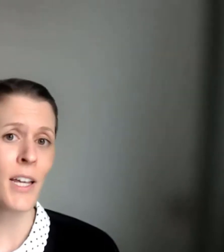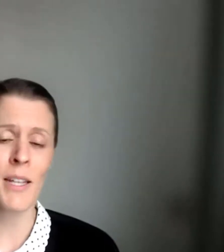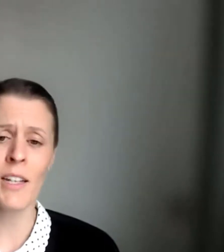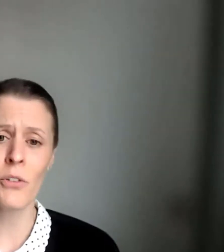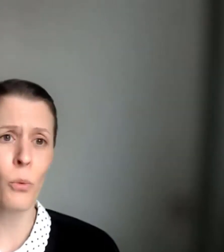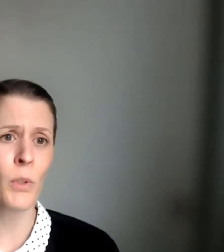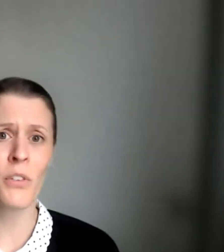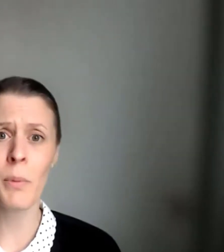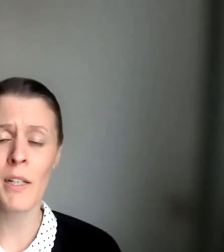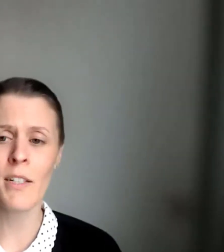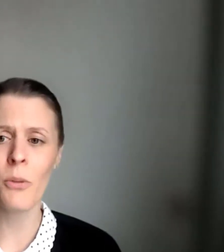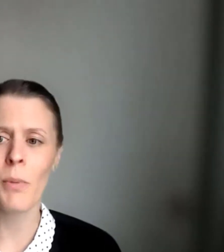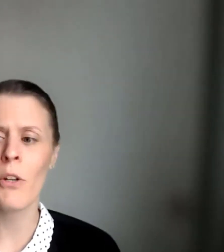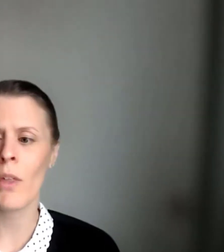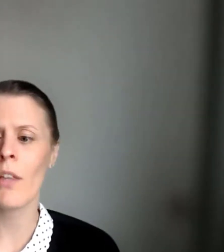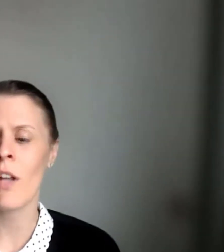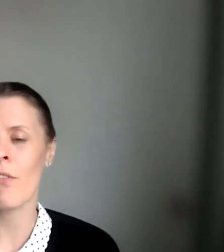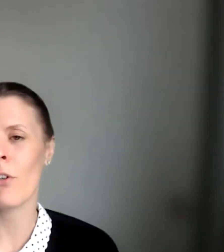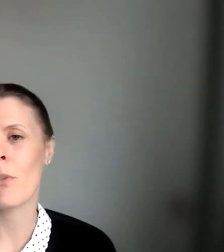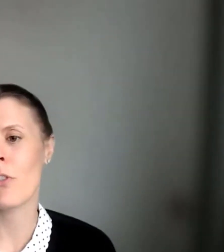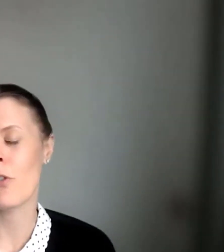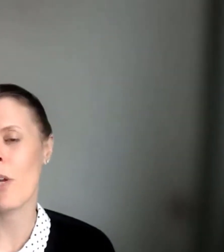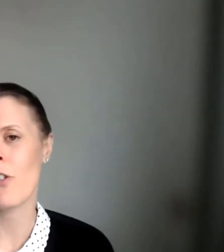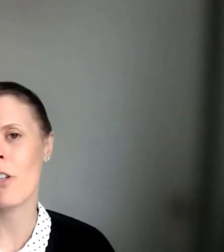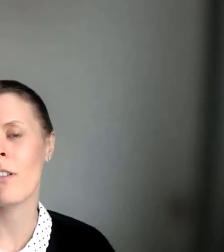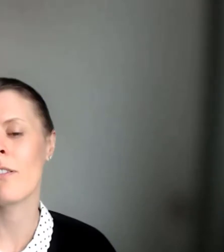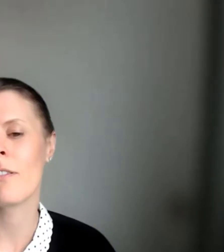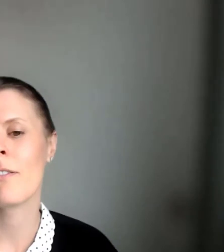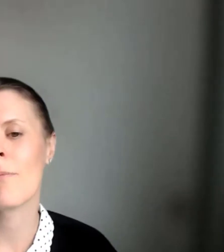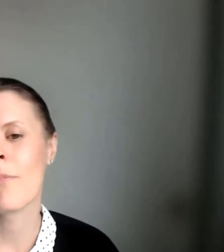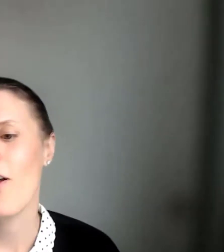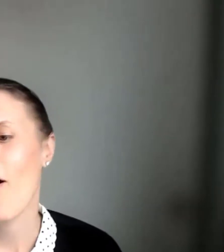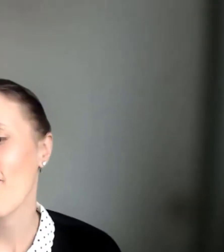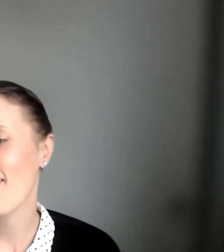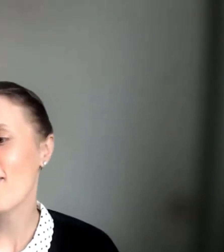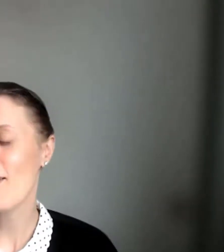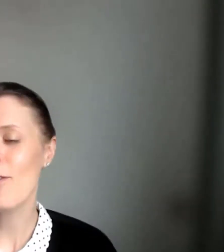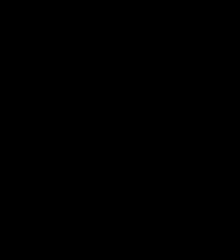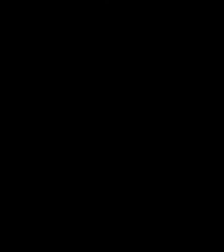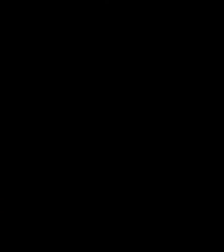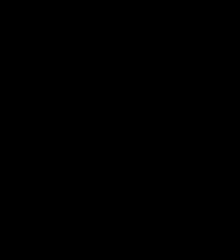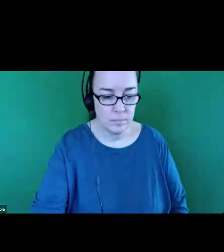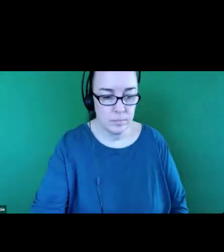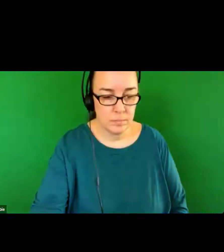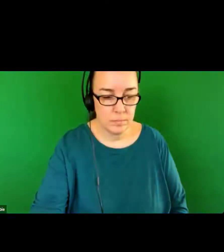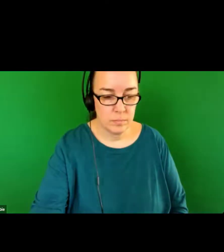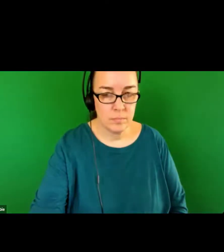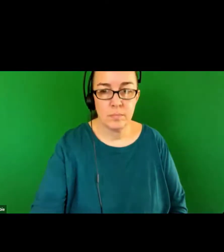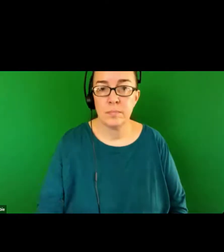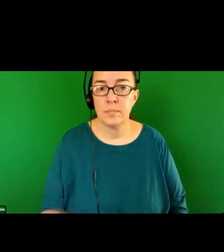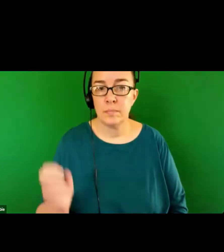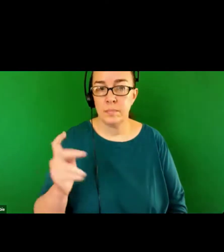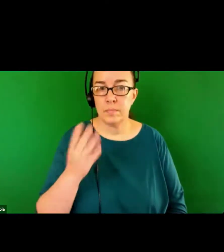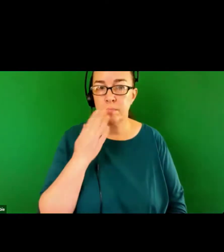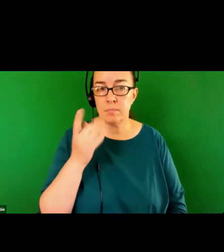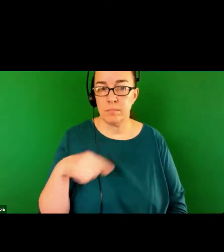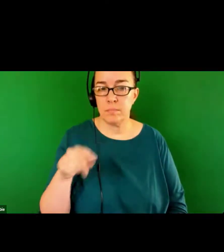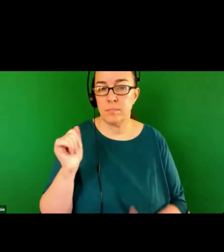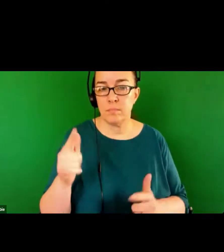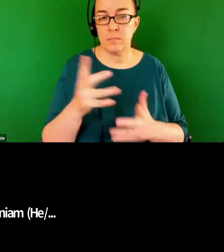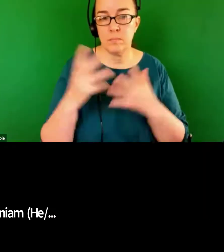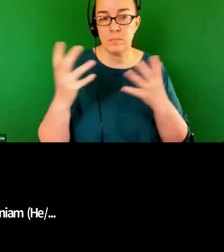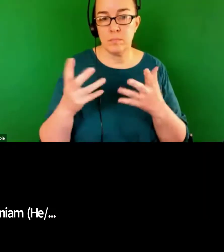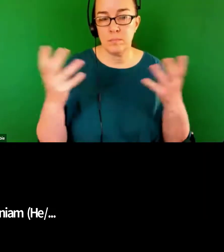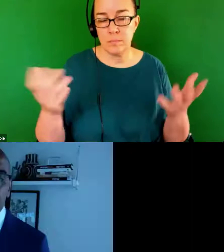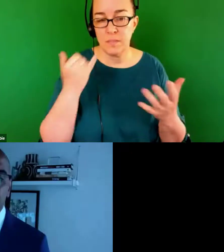had diabetes. So what is the big deal? But no, that's not everyone's situation. All right, thank you guys so much. Again, if you have